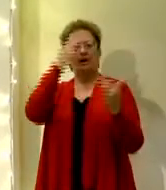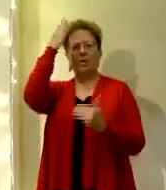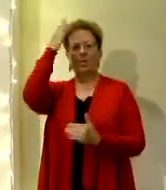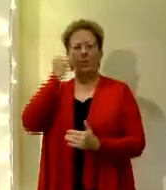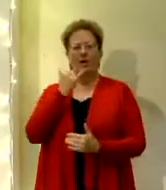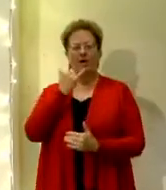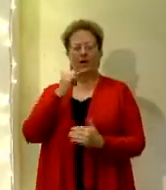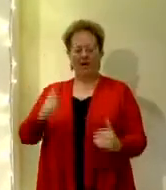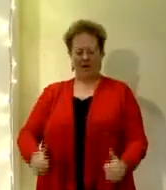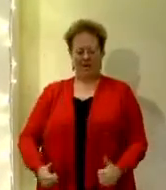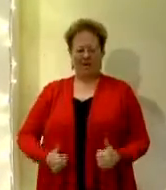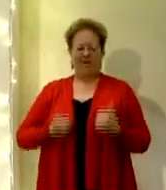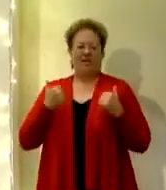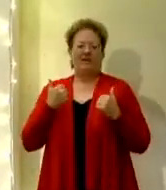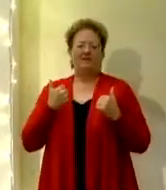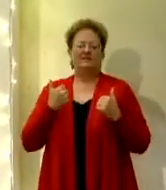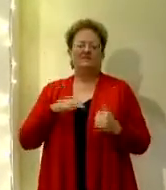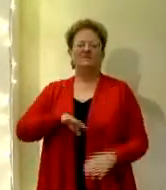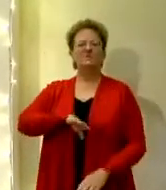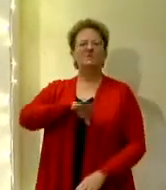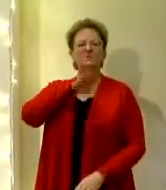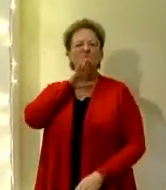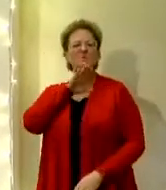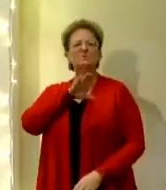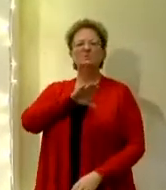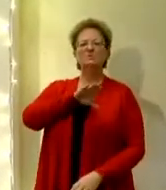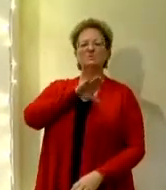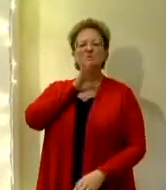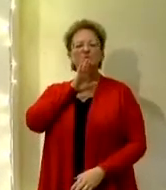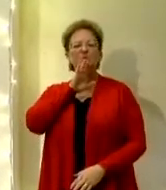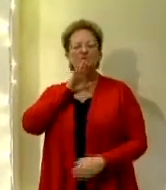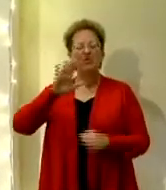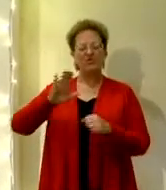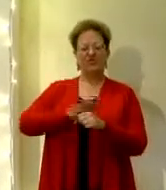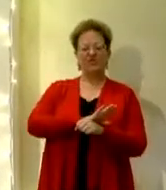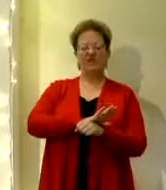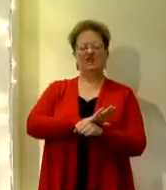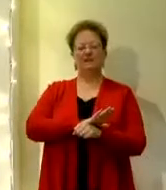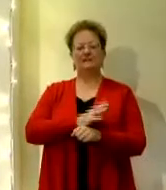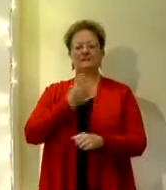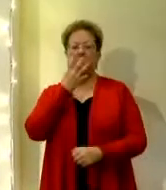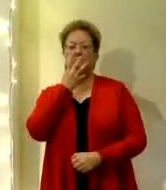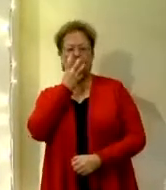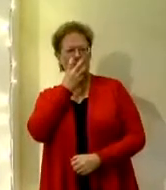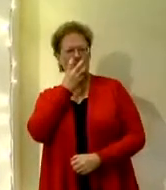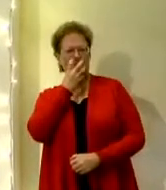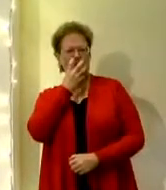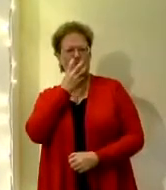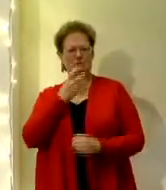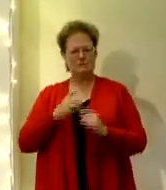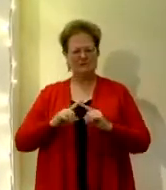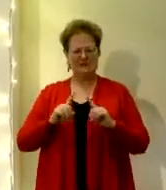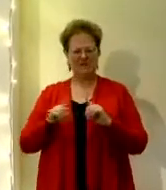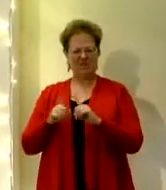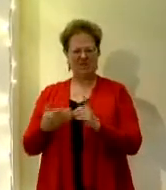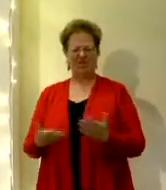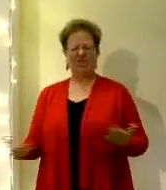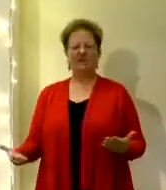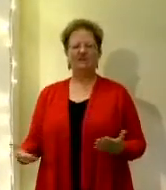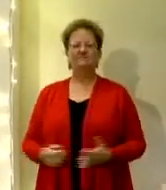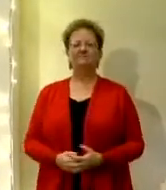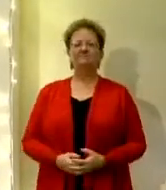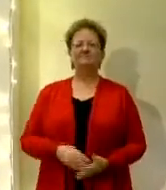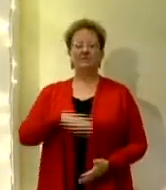her life was frustrating and filled with anger and ugh. She talked about